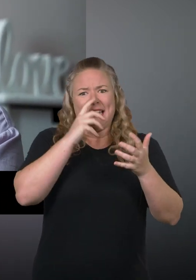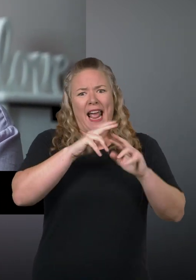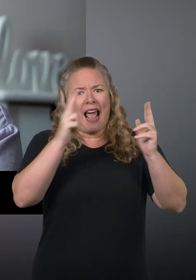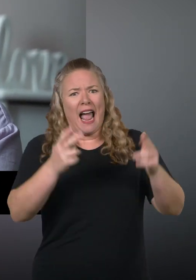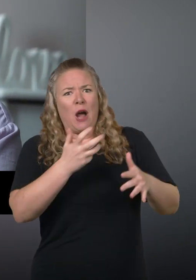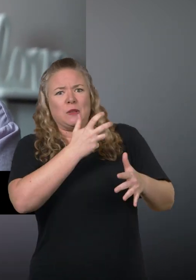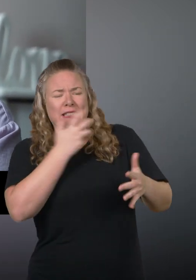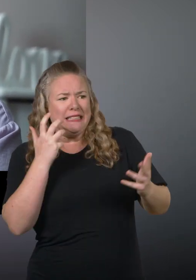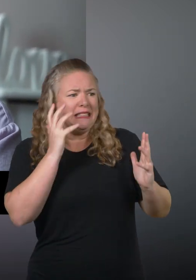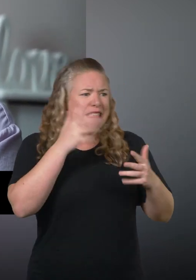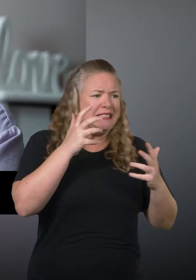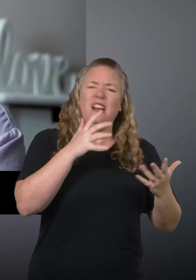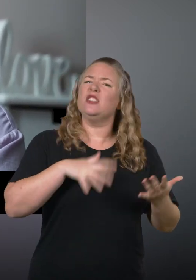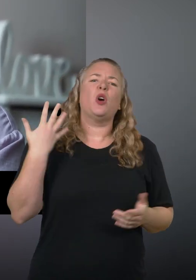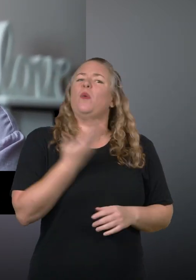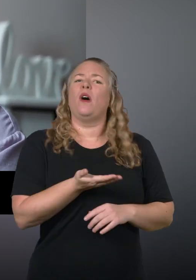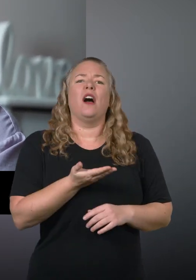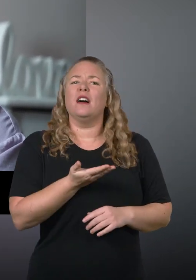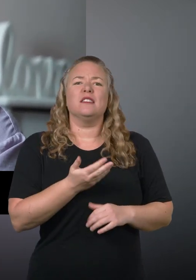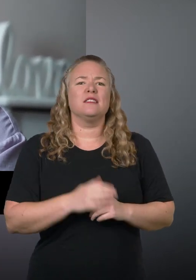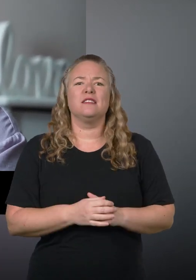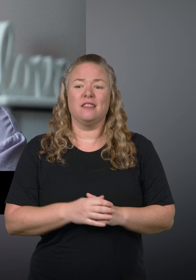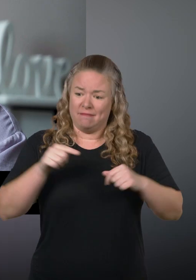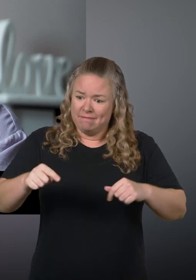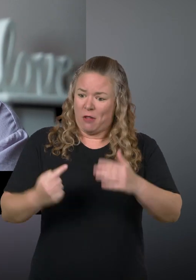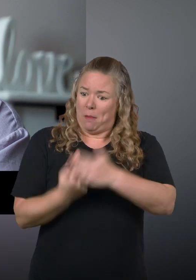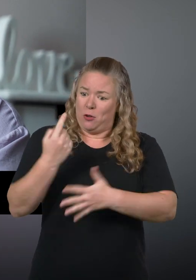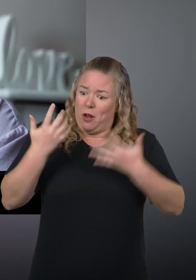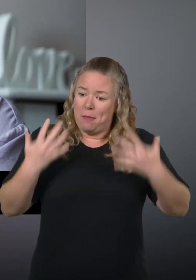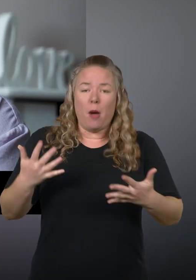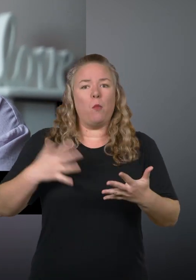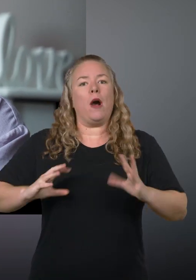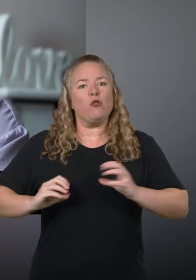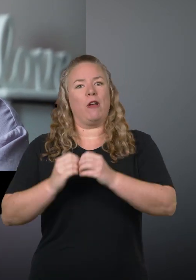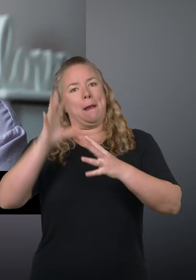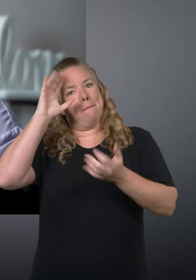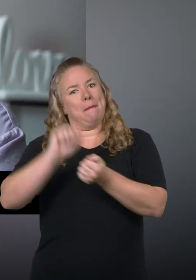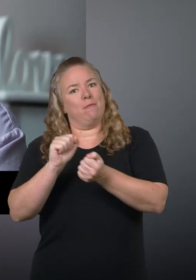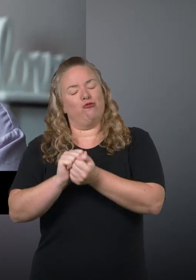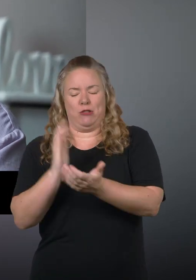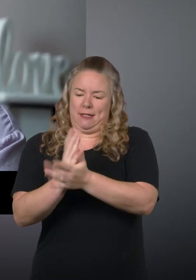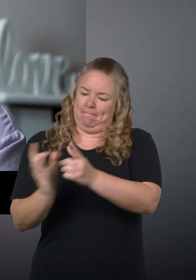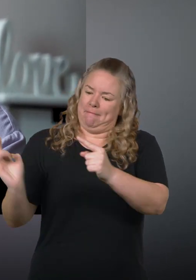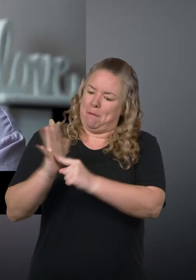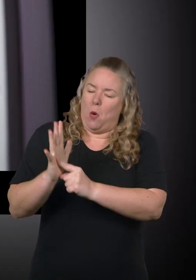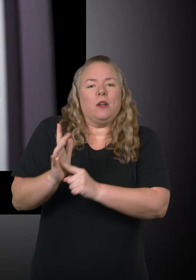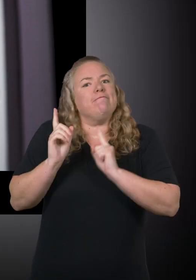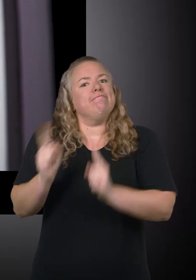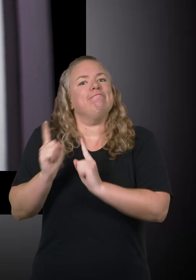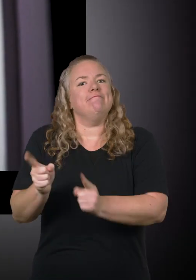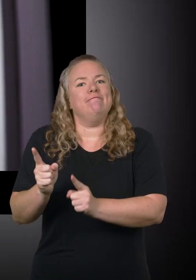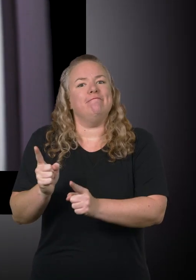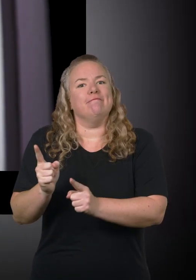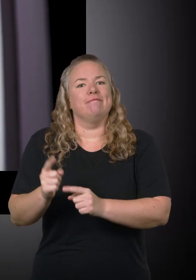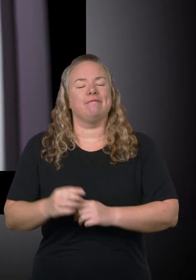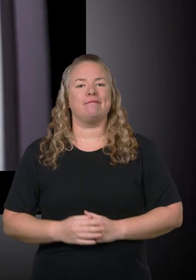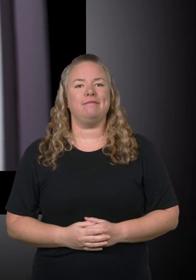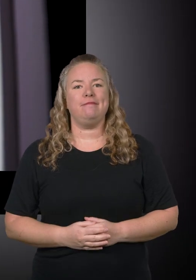me to worry about if we can heat the house or not. We need to be making memories here.